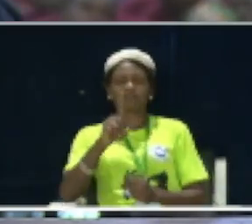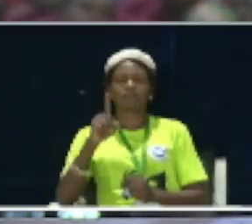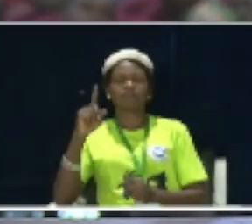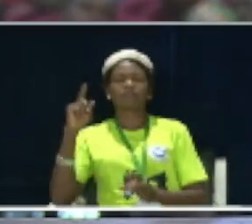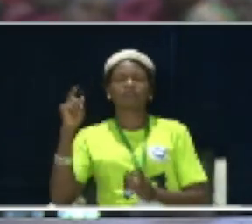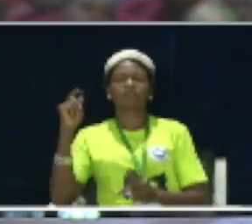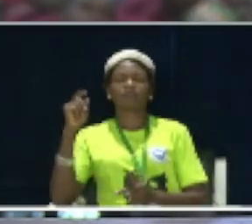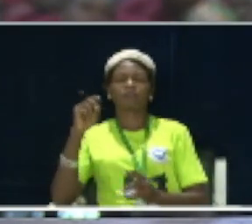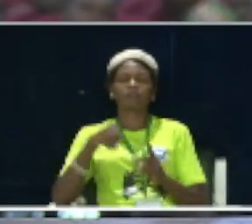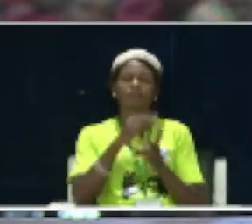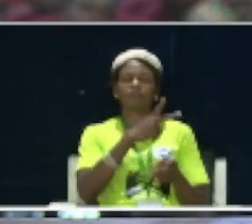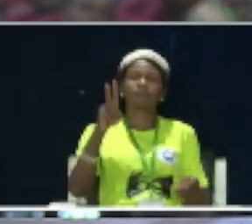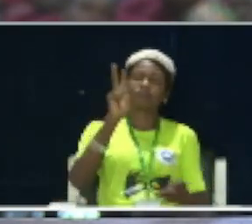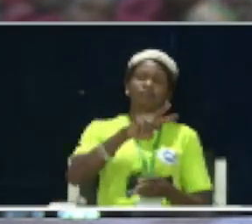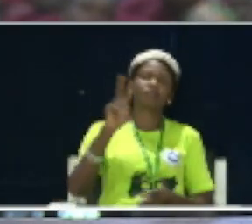In verse